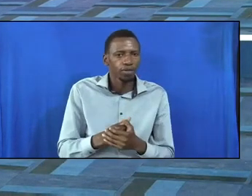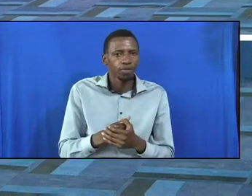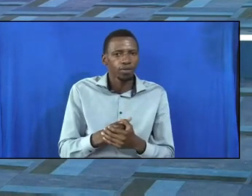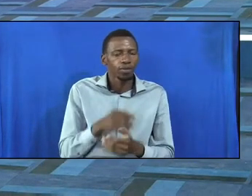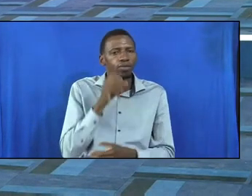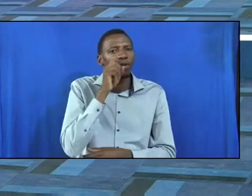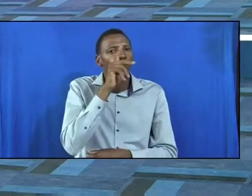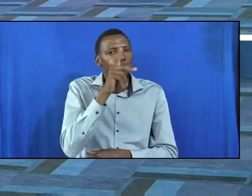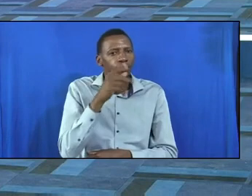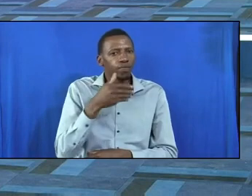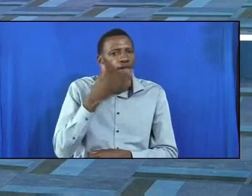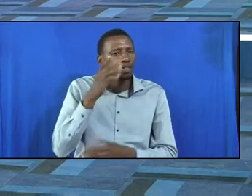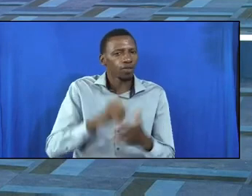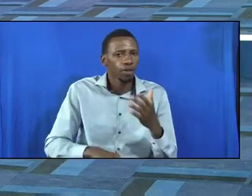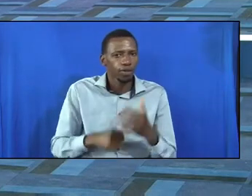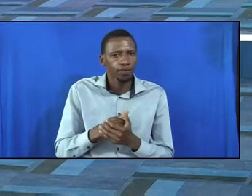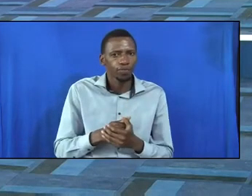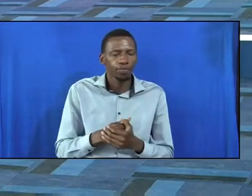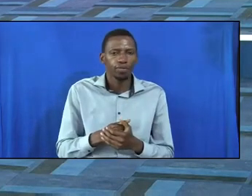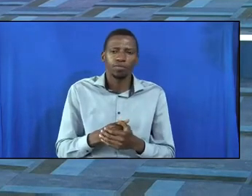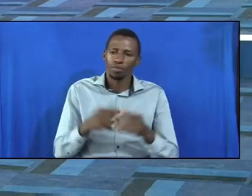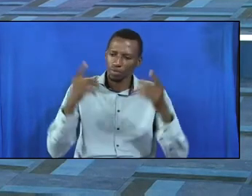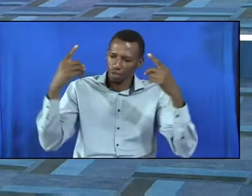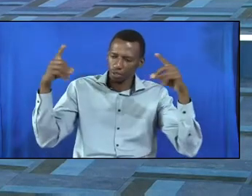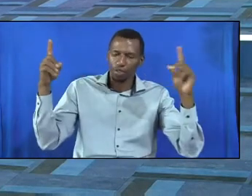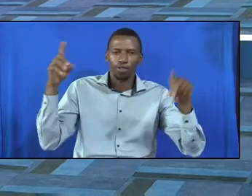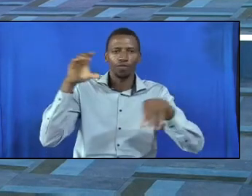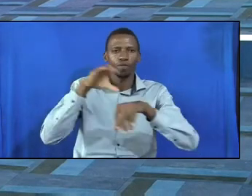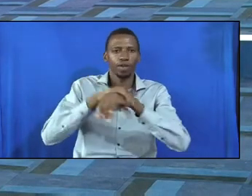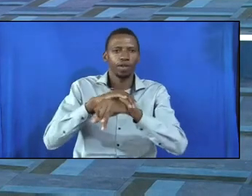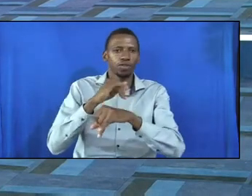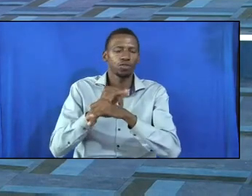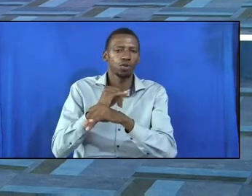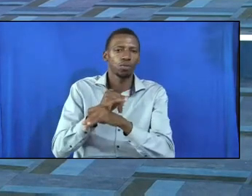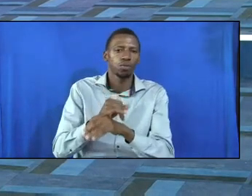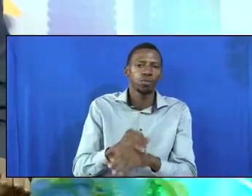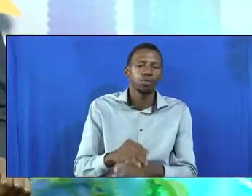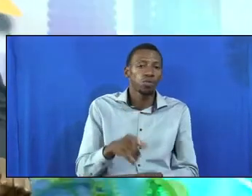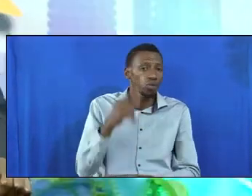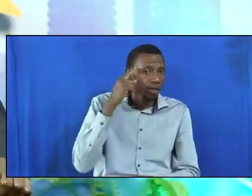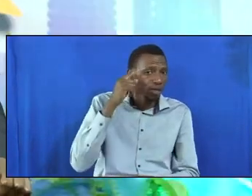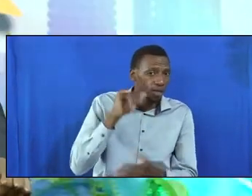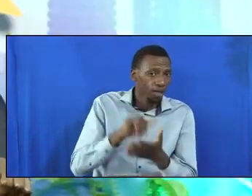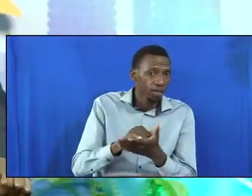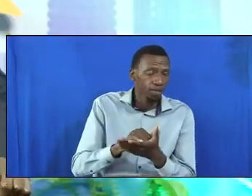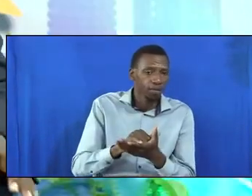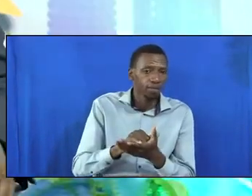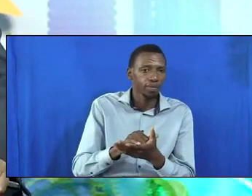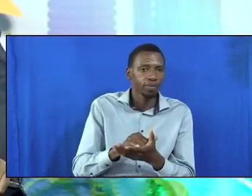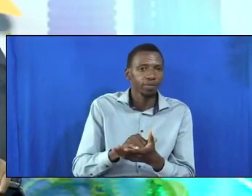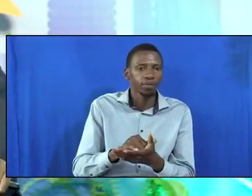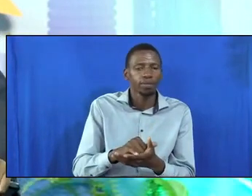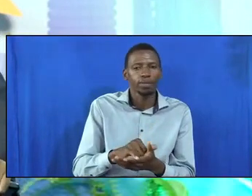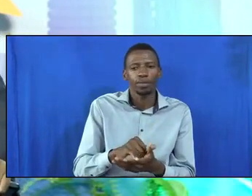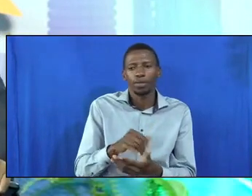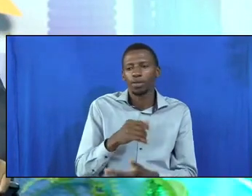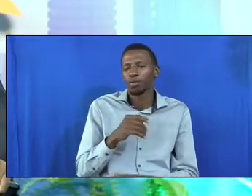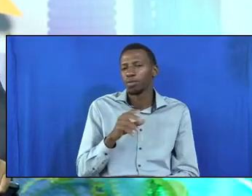Respond, shout the answer. You got the job? Okay. He got a